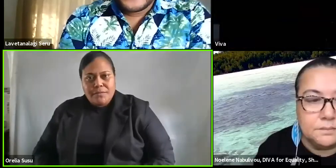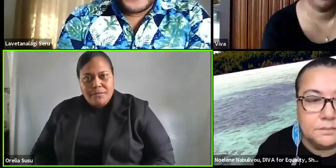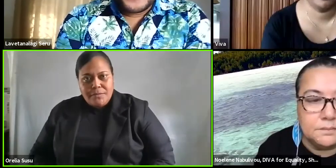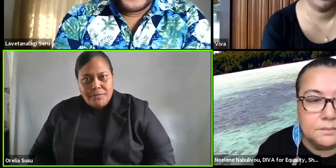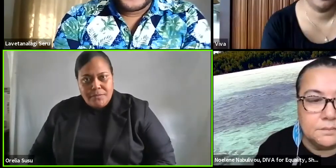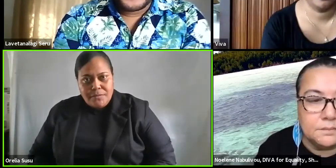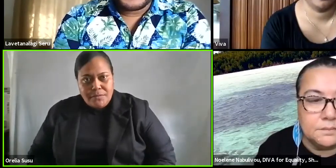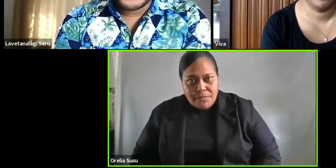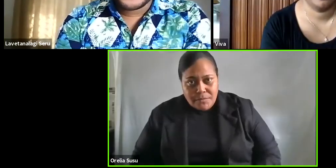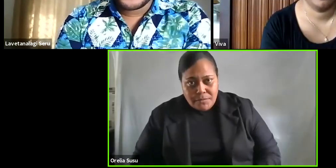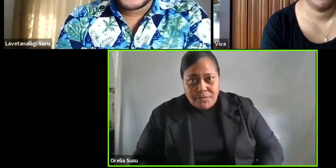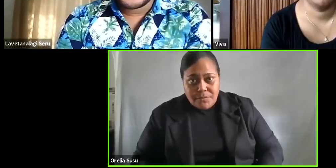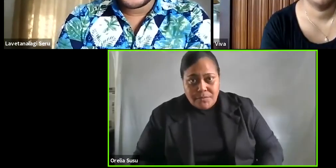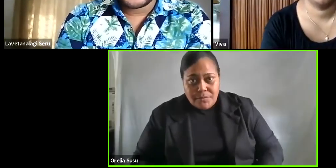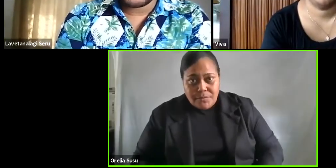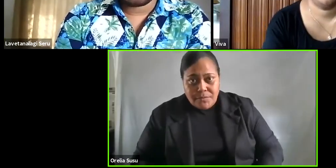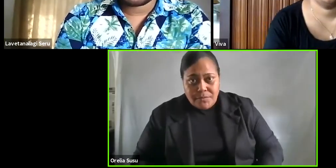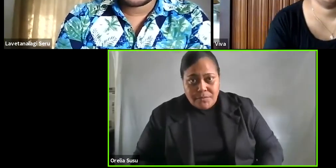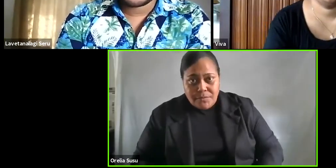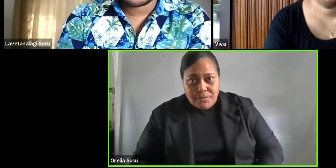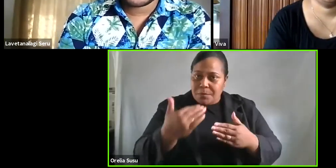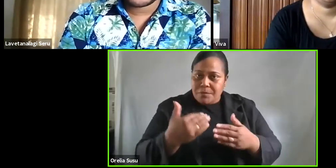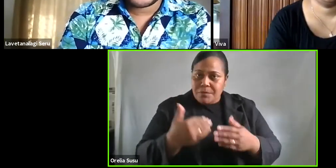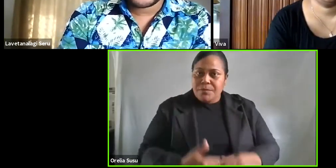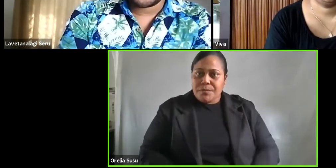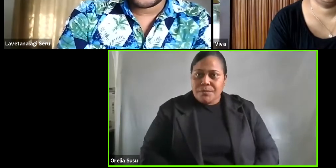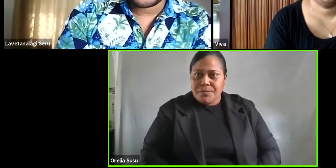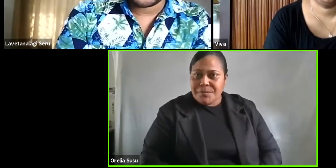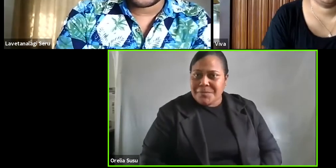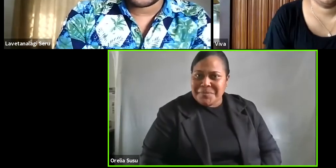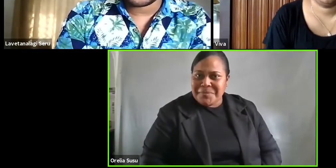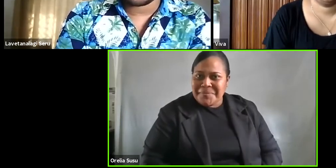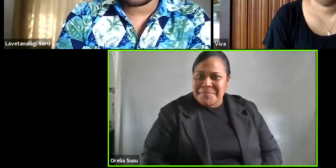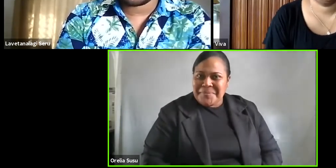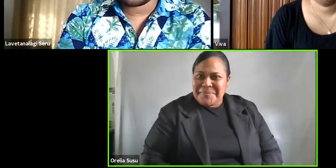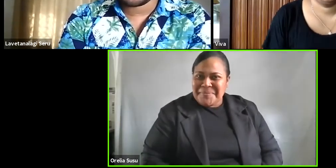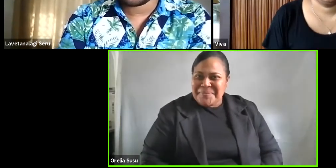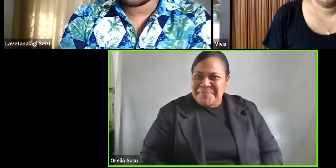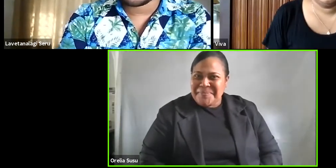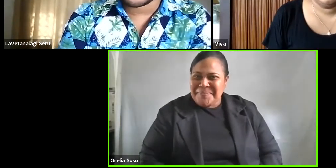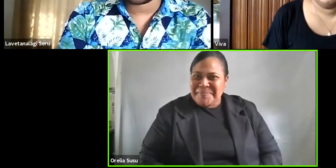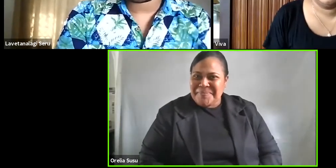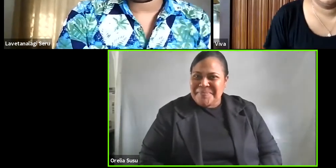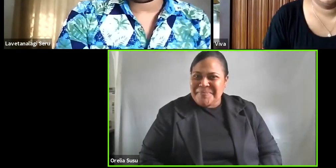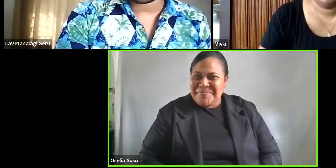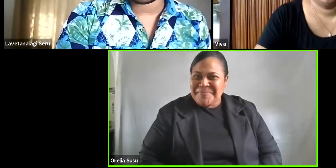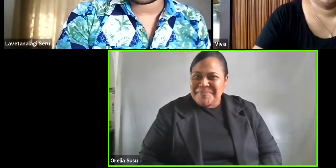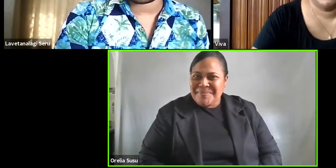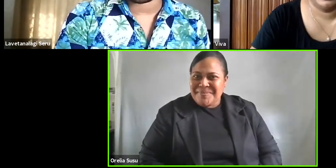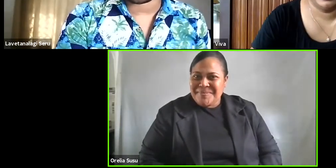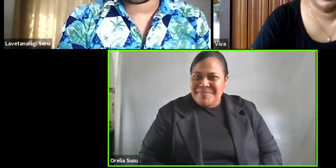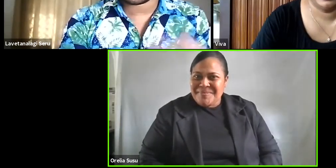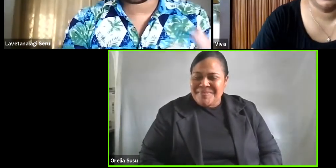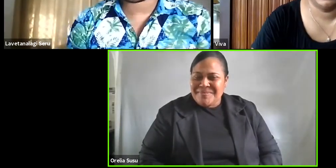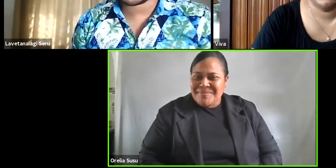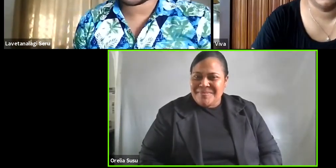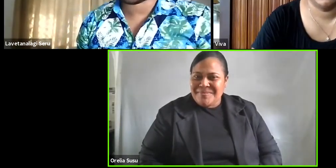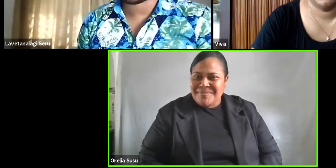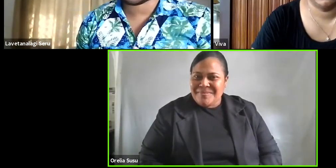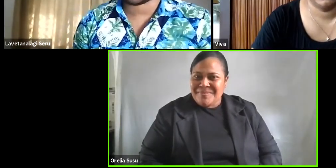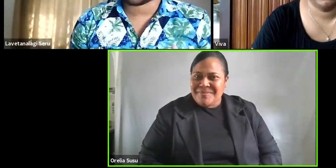thank you so much maline and just taking over the the head from from viva um and